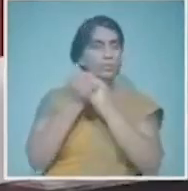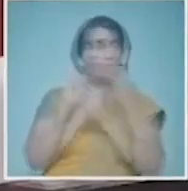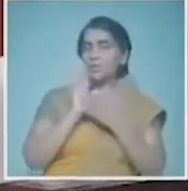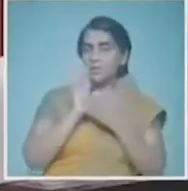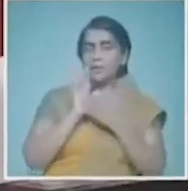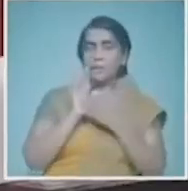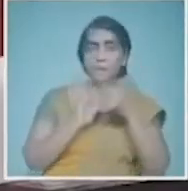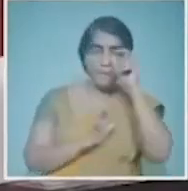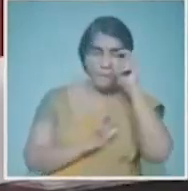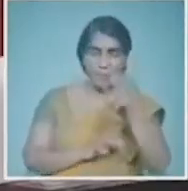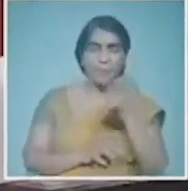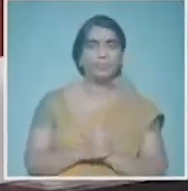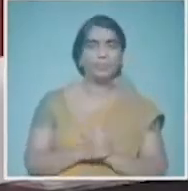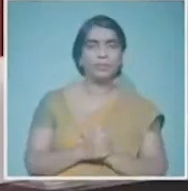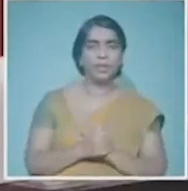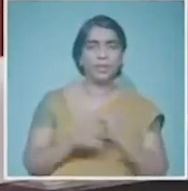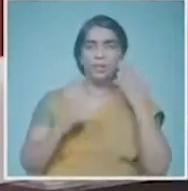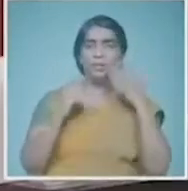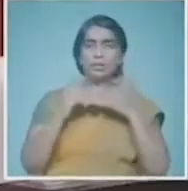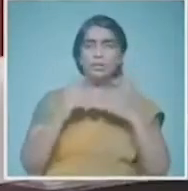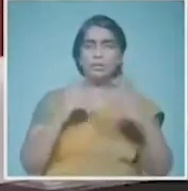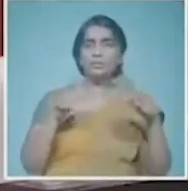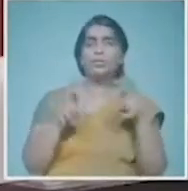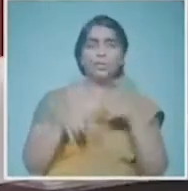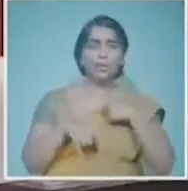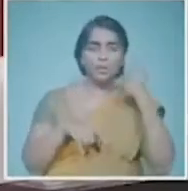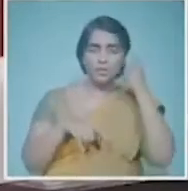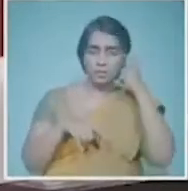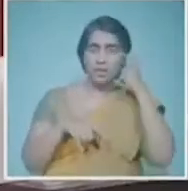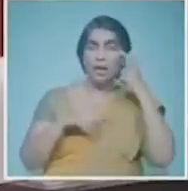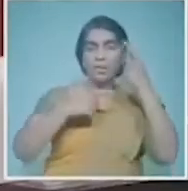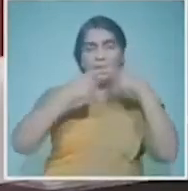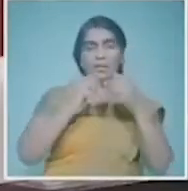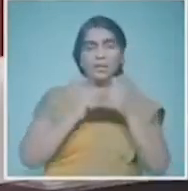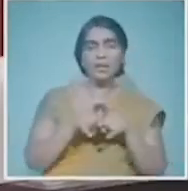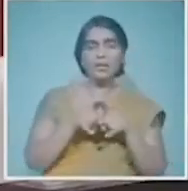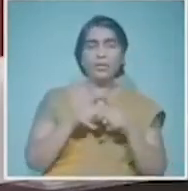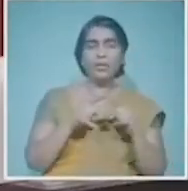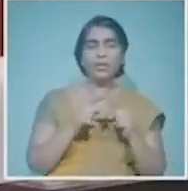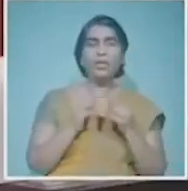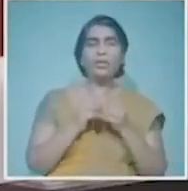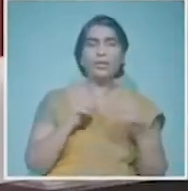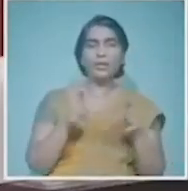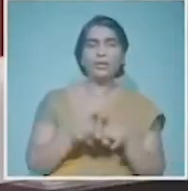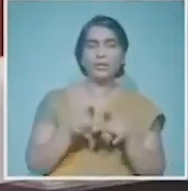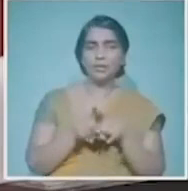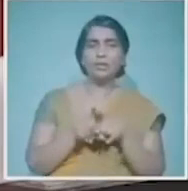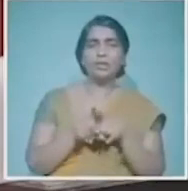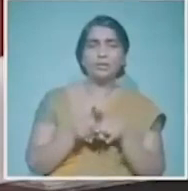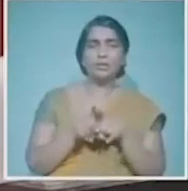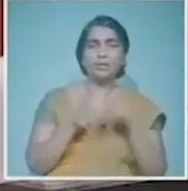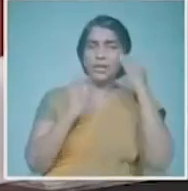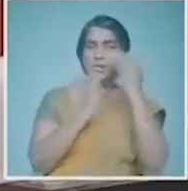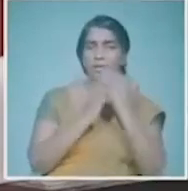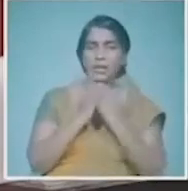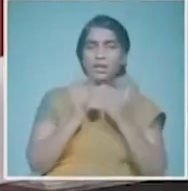know that the military and the police are involved in this whole exercise, then these amendments, if I may say